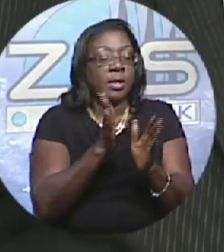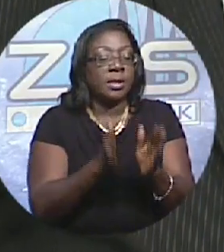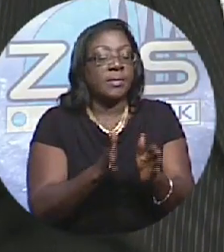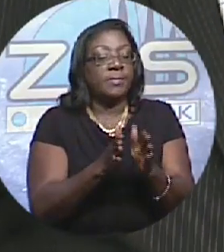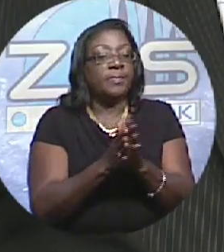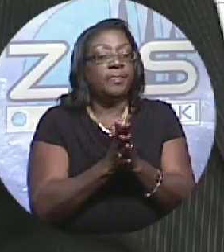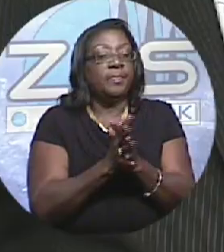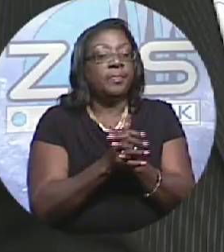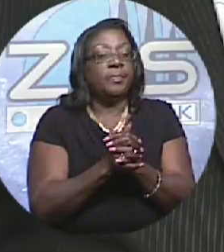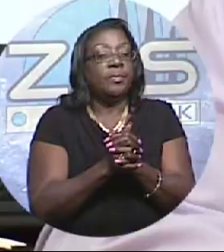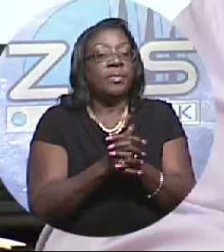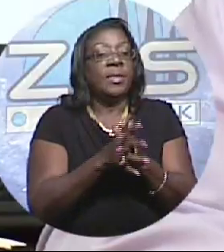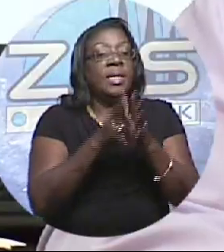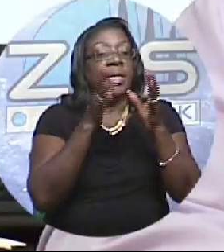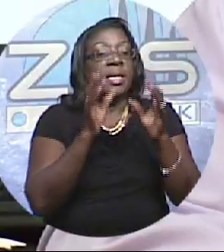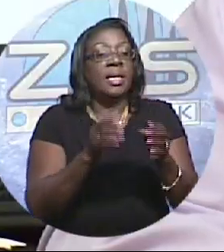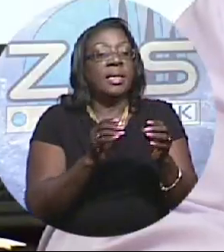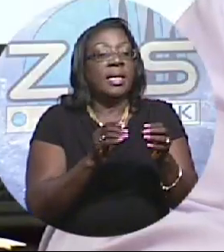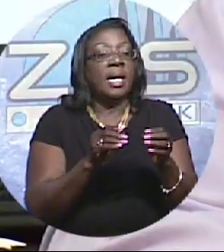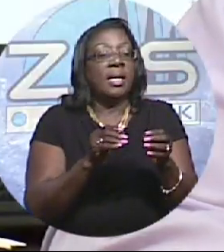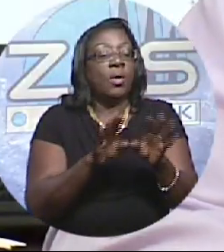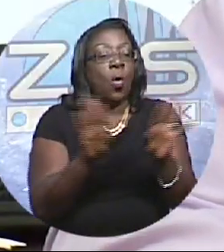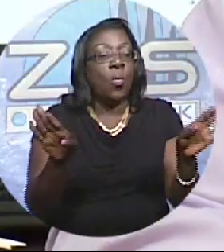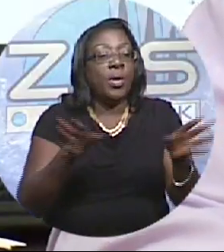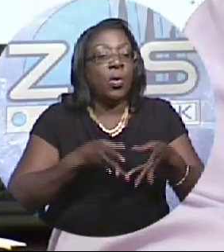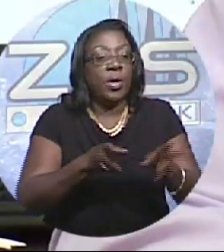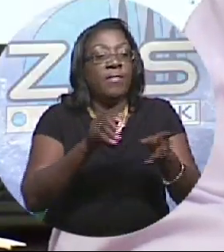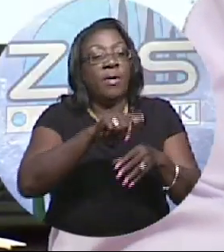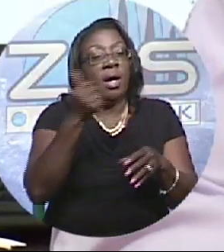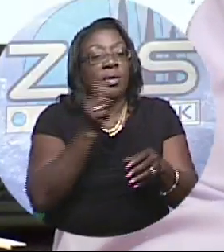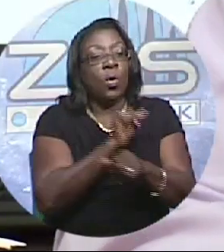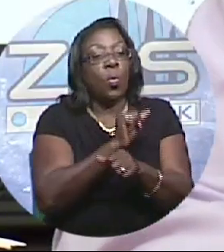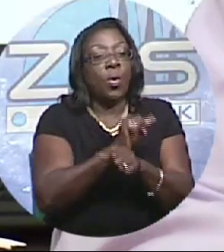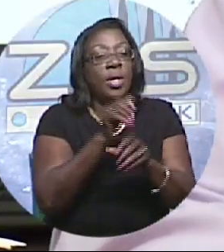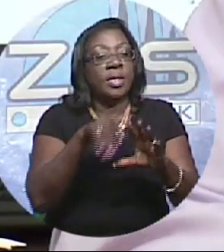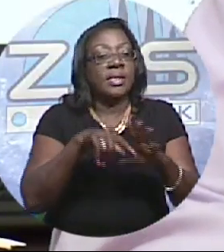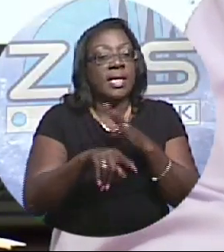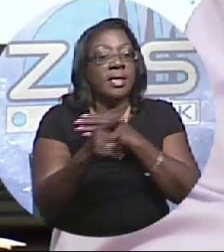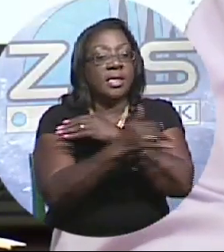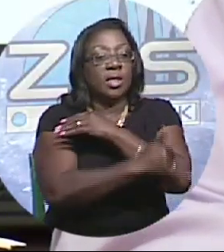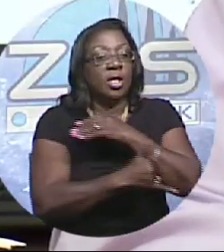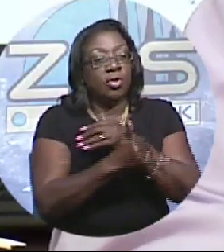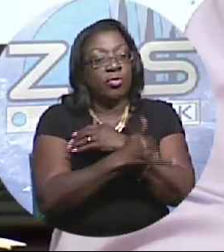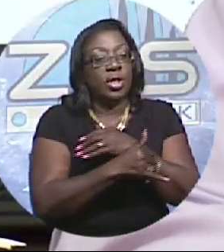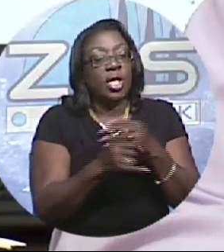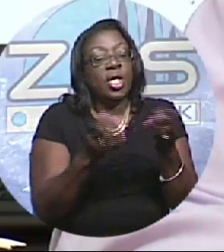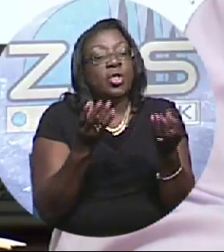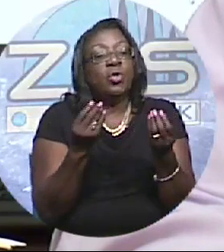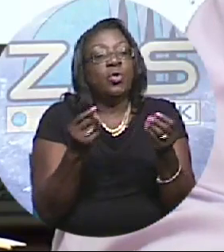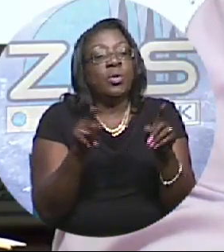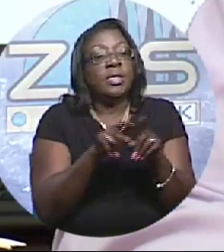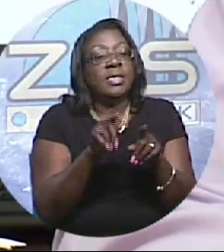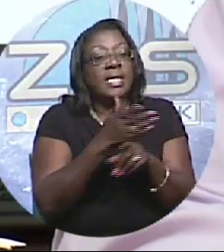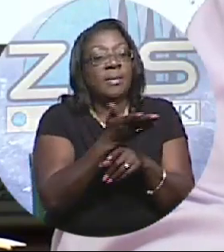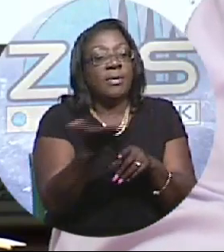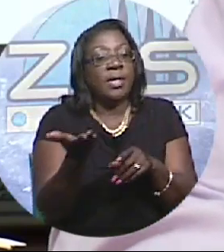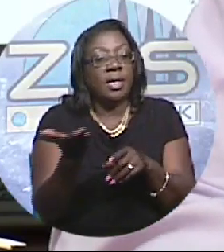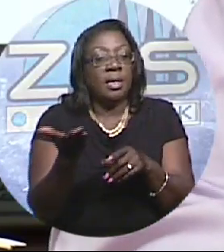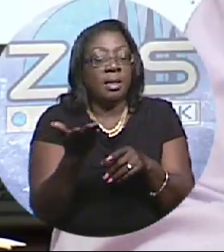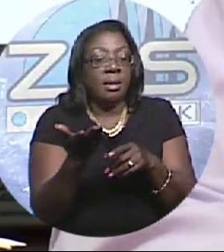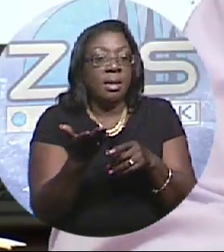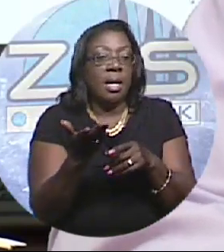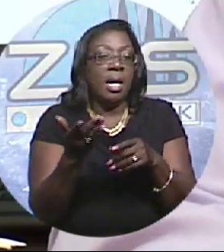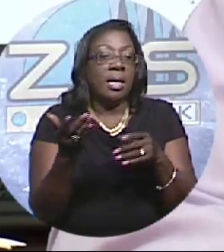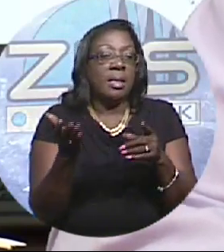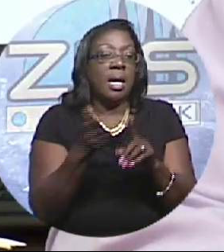precedent. It can pave the way for other employers in this country to unilaterally vary the terms and conditions of employment